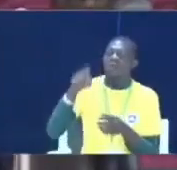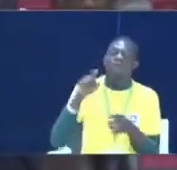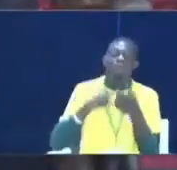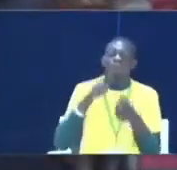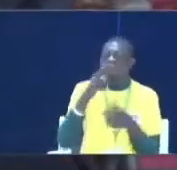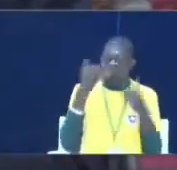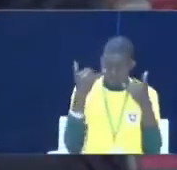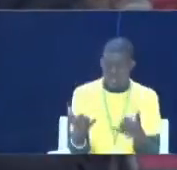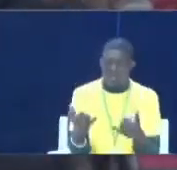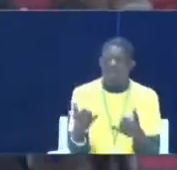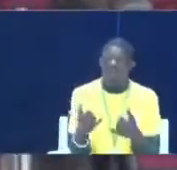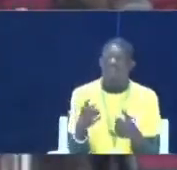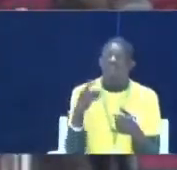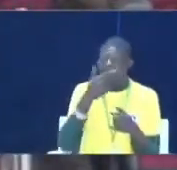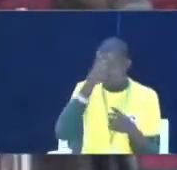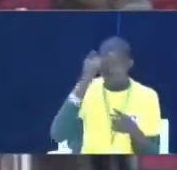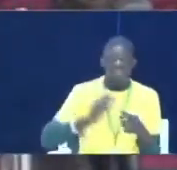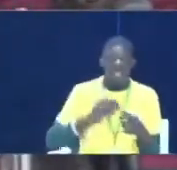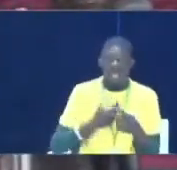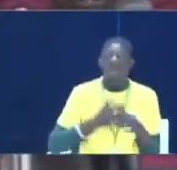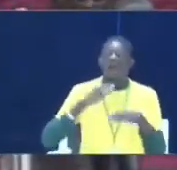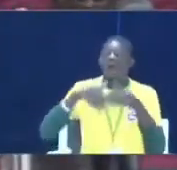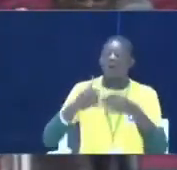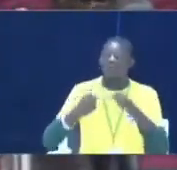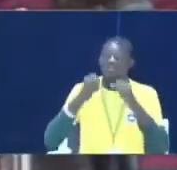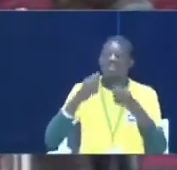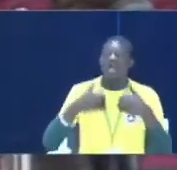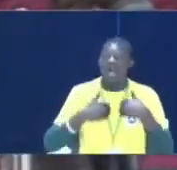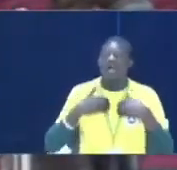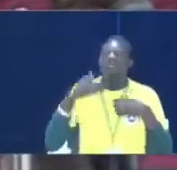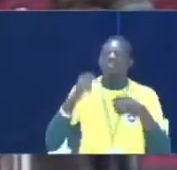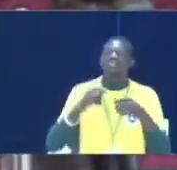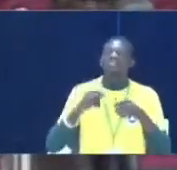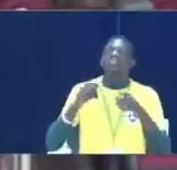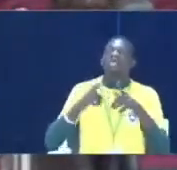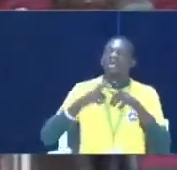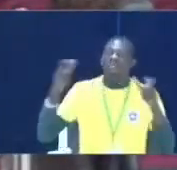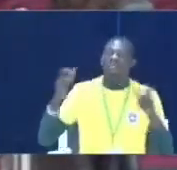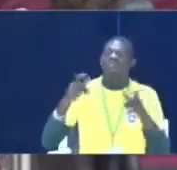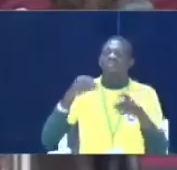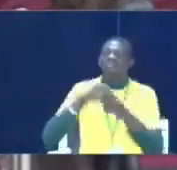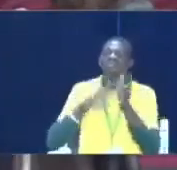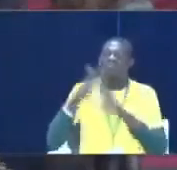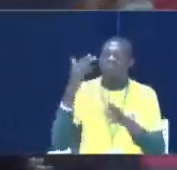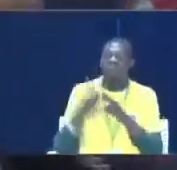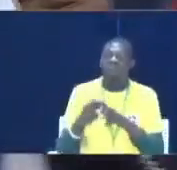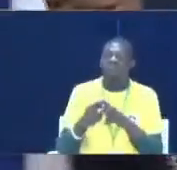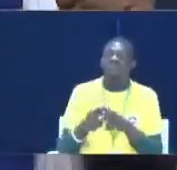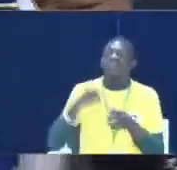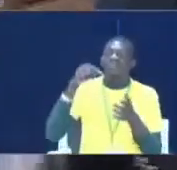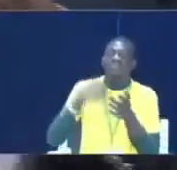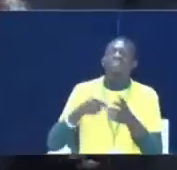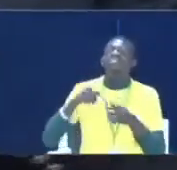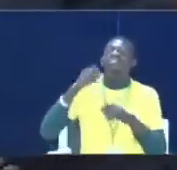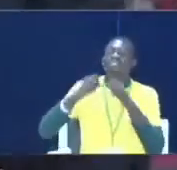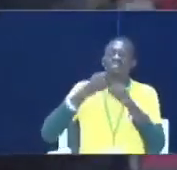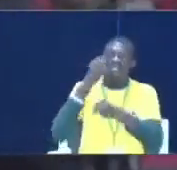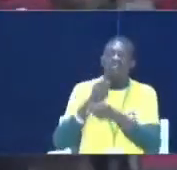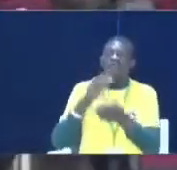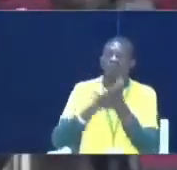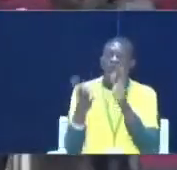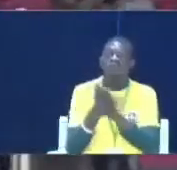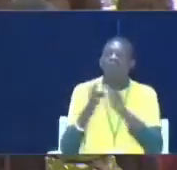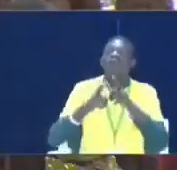today, because our Almighty Father has the earth. In the name of Jesus, this year, you're going to get